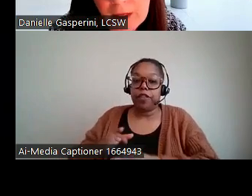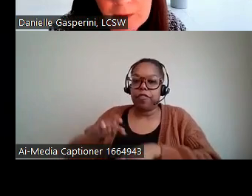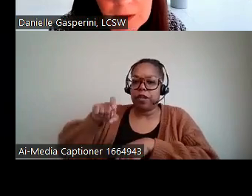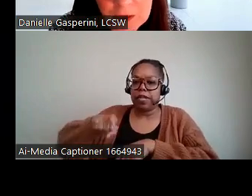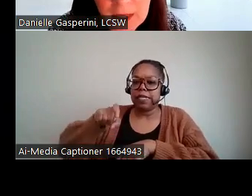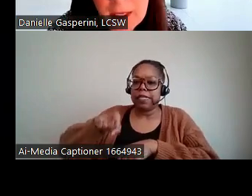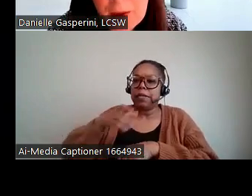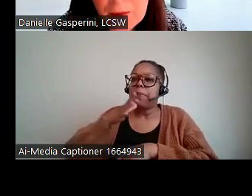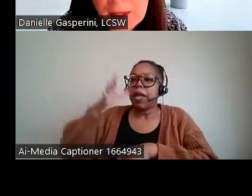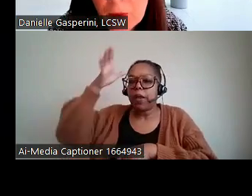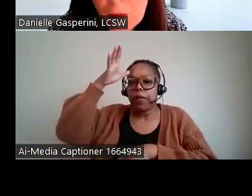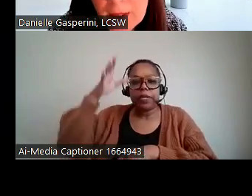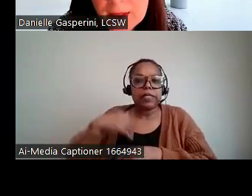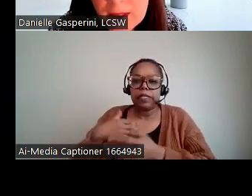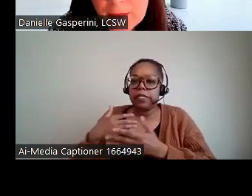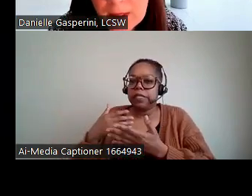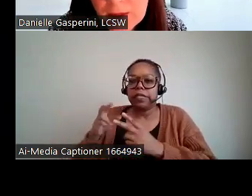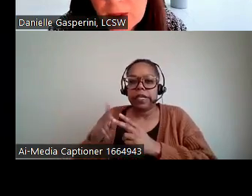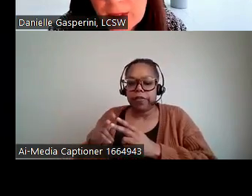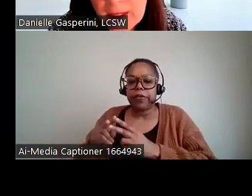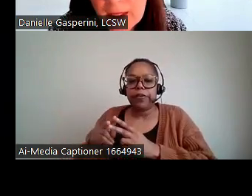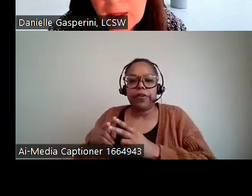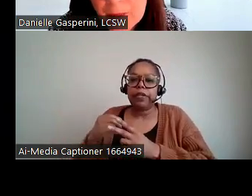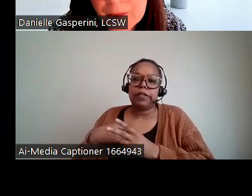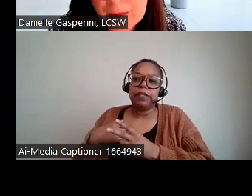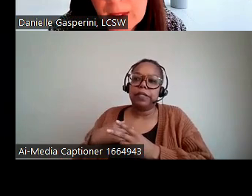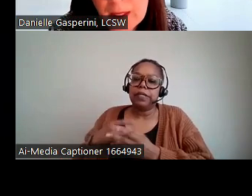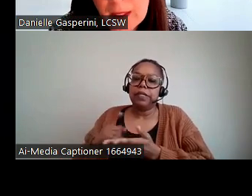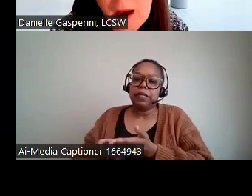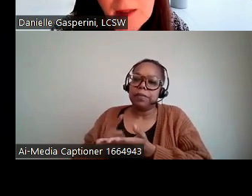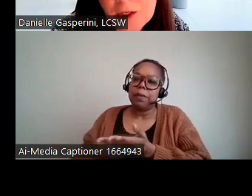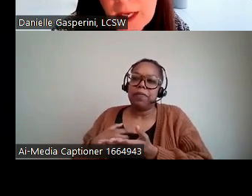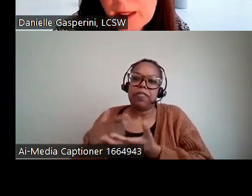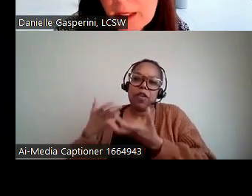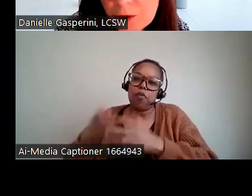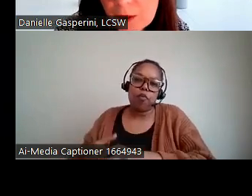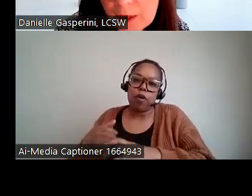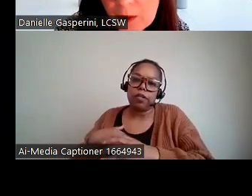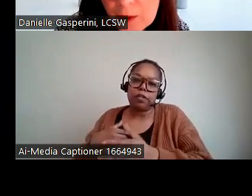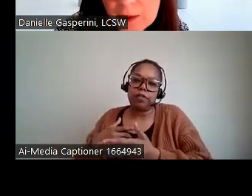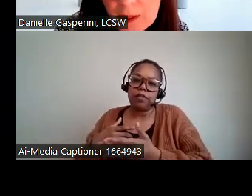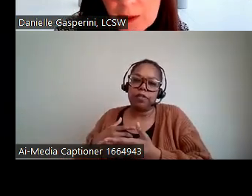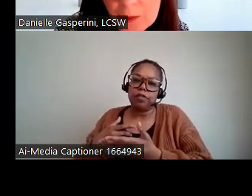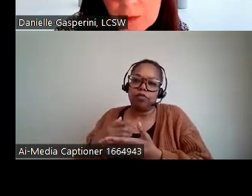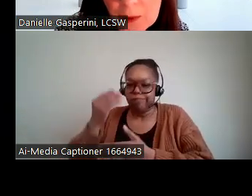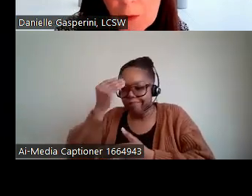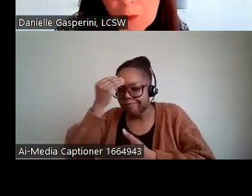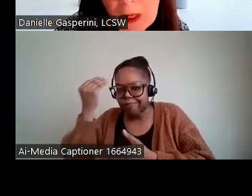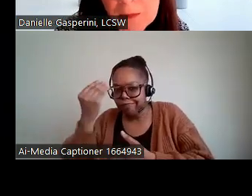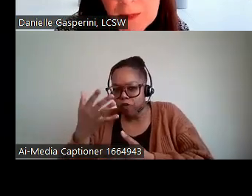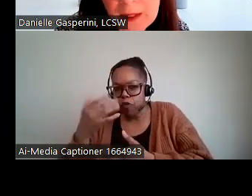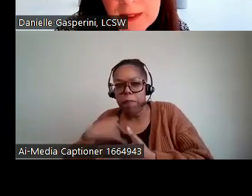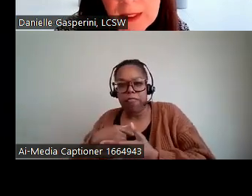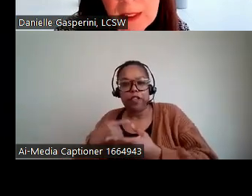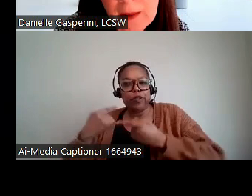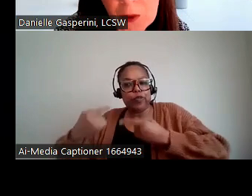Parents, caregivers, they don't want to necessarily acknowledge that they're struggling, or they're